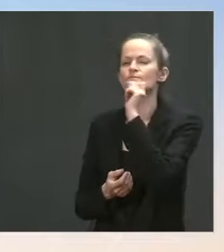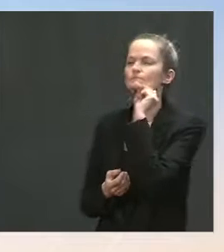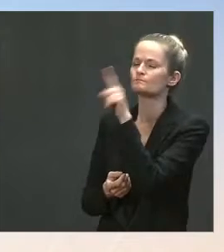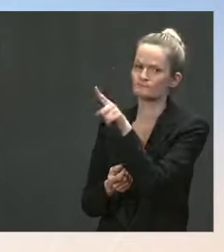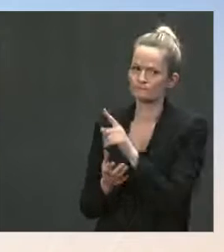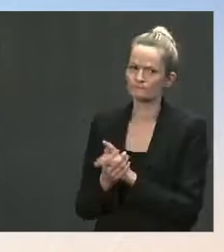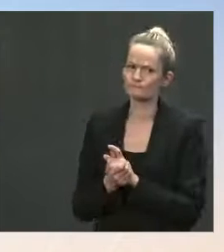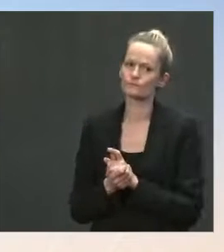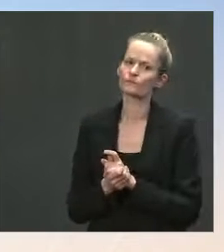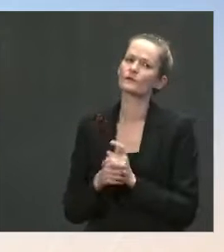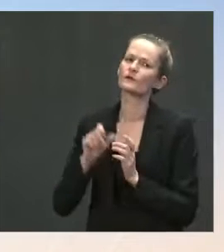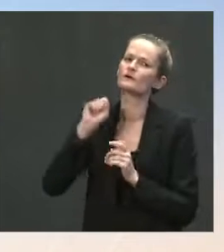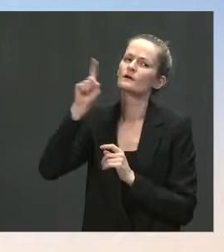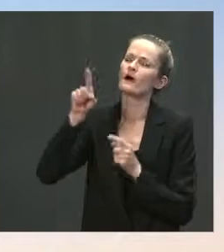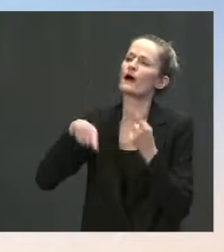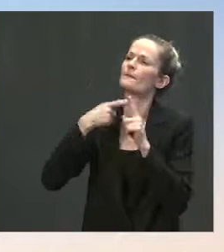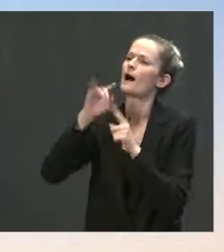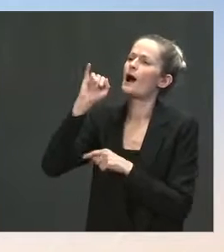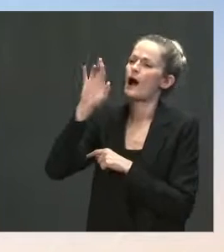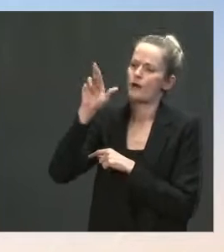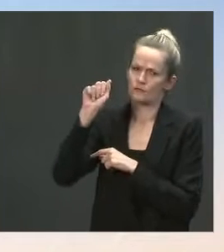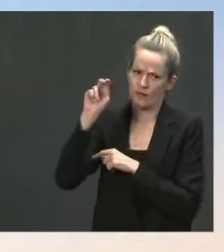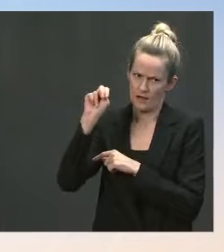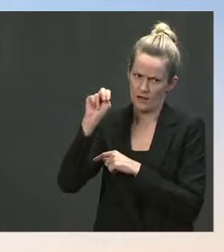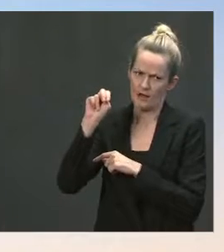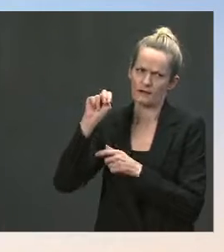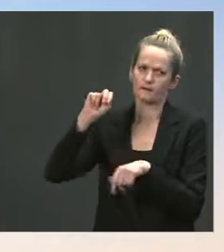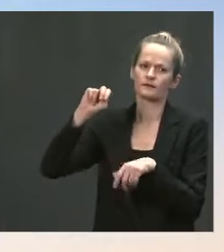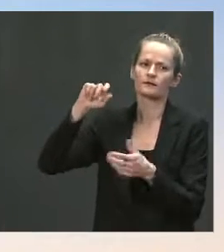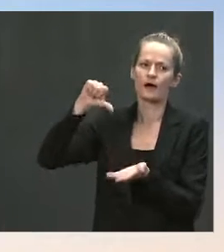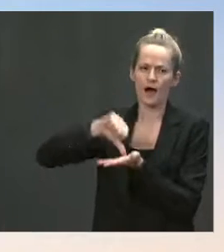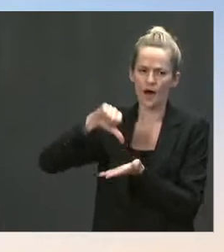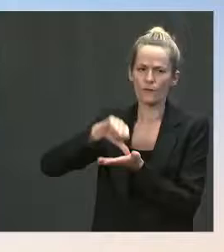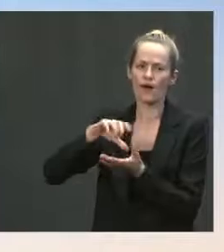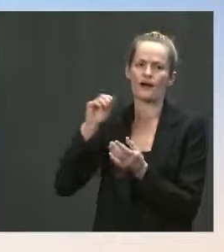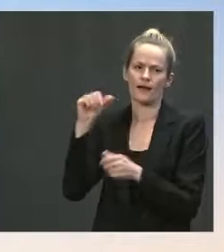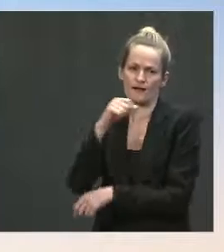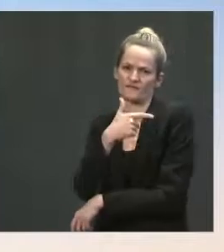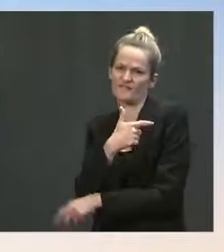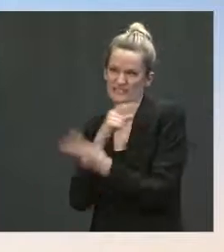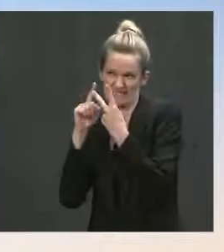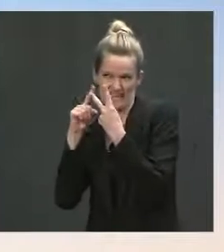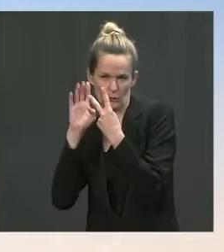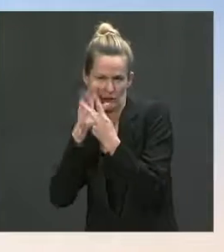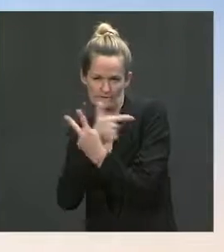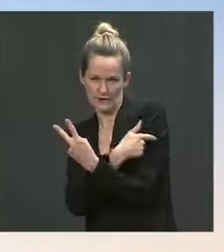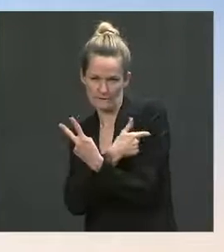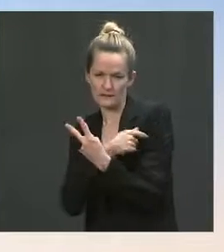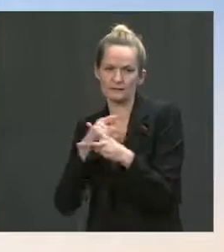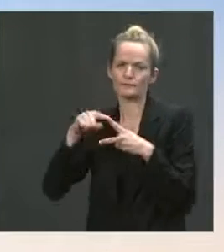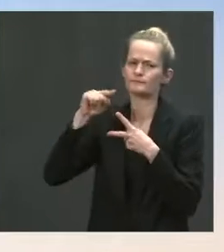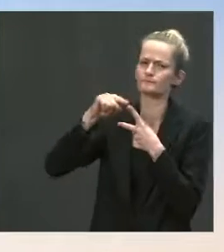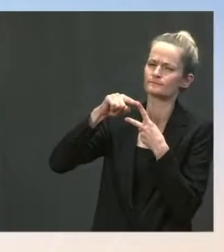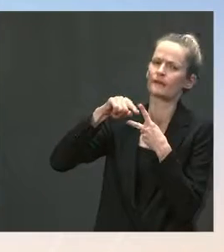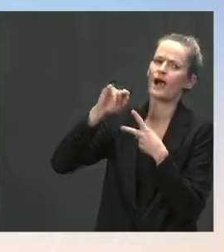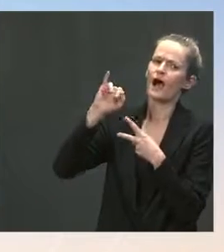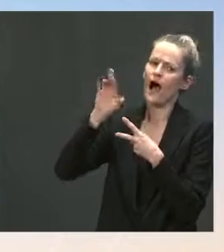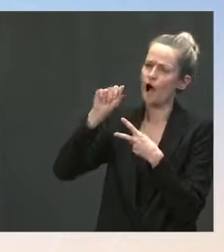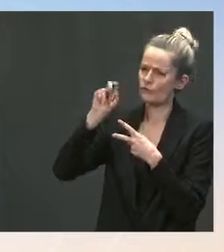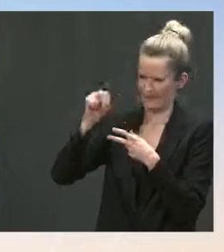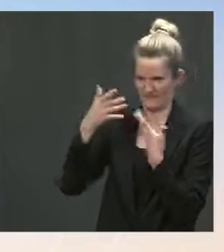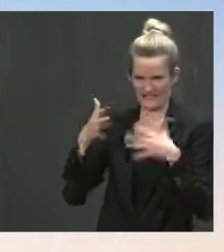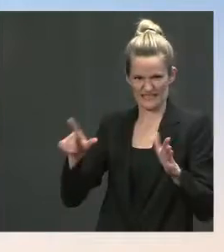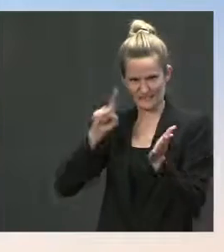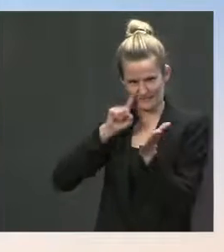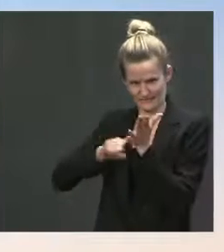on vaccinations. So CENTCOM investigation has concluded that the drone used in the Mercer Street tanker attack was produced in Iran. There's